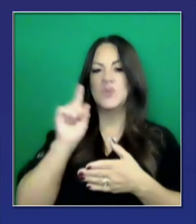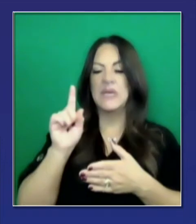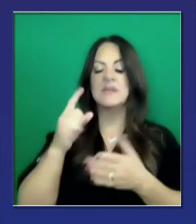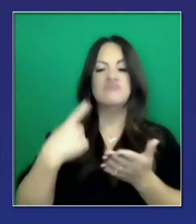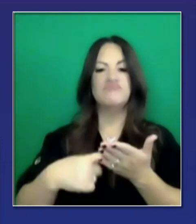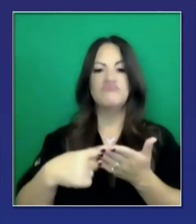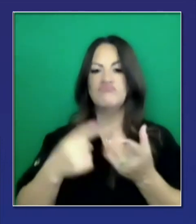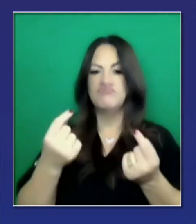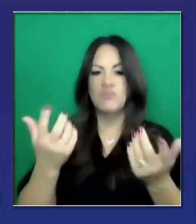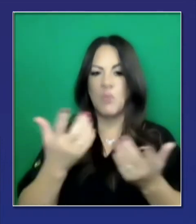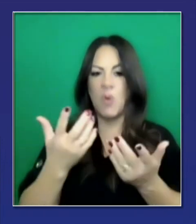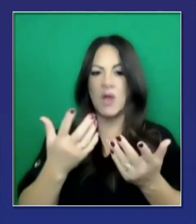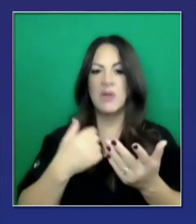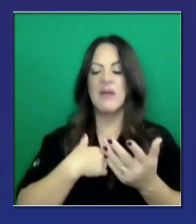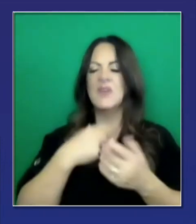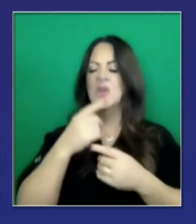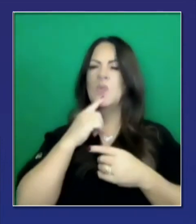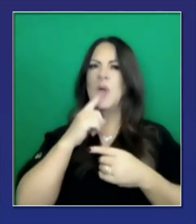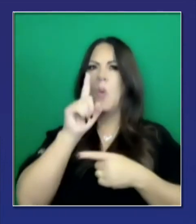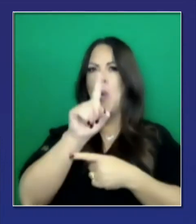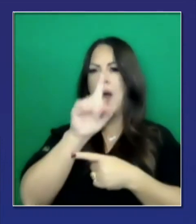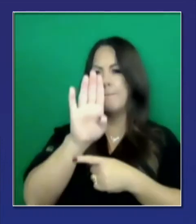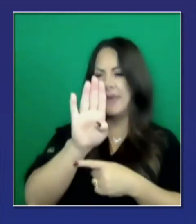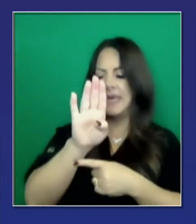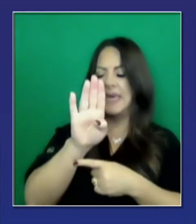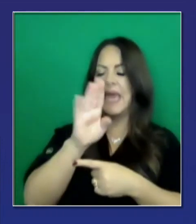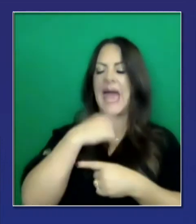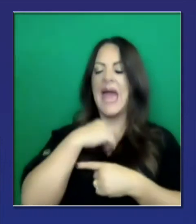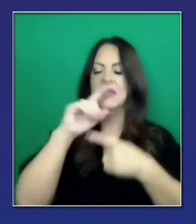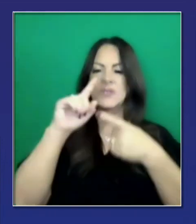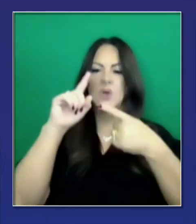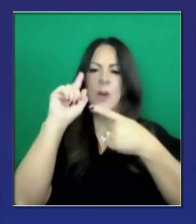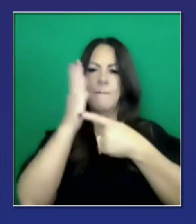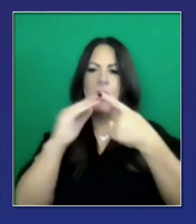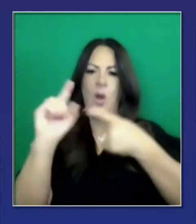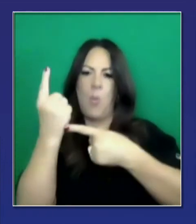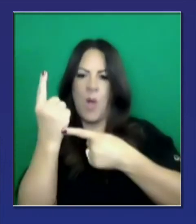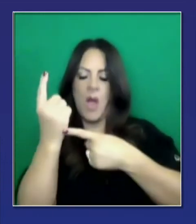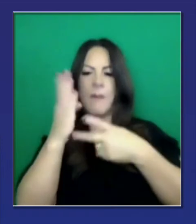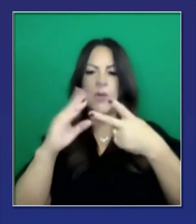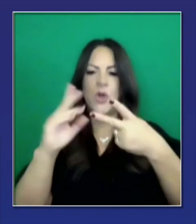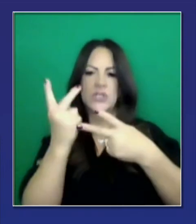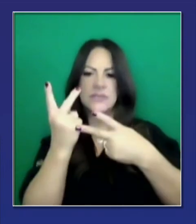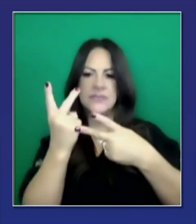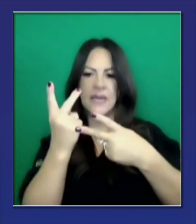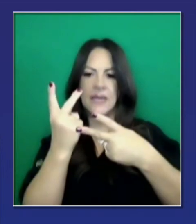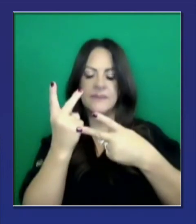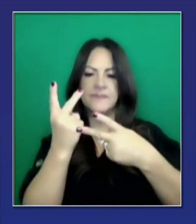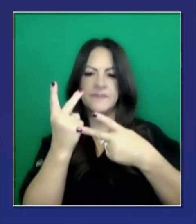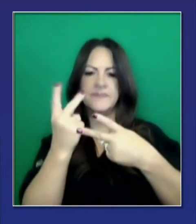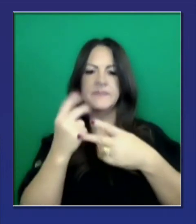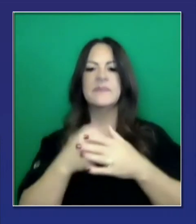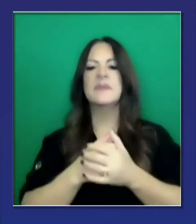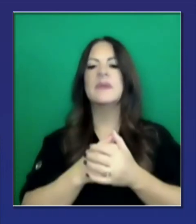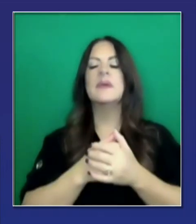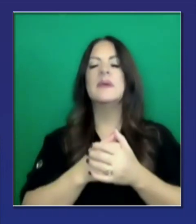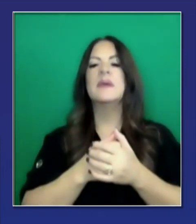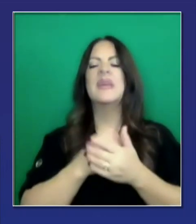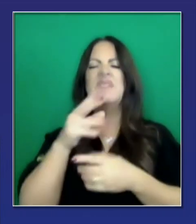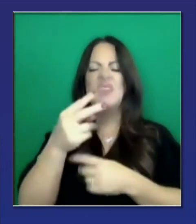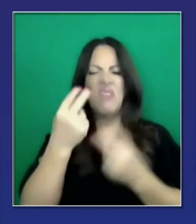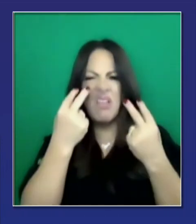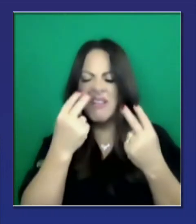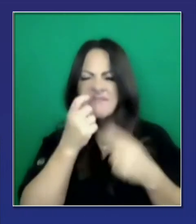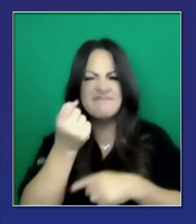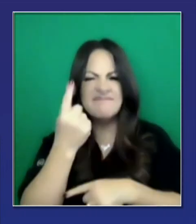1B, 2 tiers. You remember on our Plan 1A, there are 3 tiers. If I've lost you, you're paying attention. If I